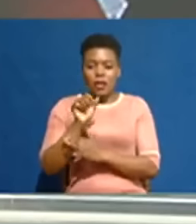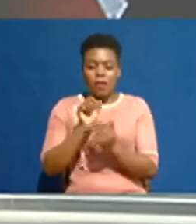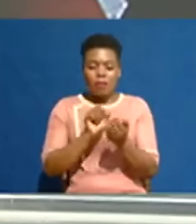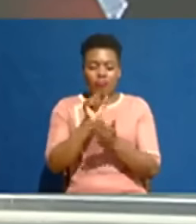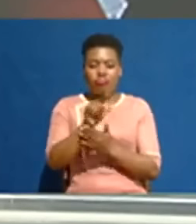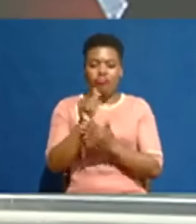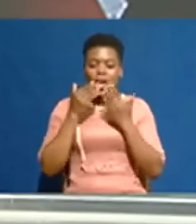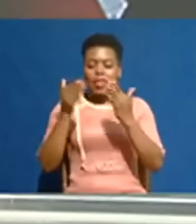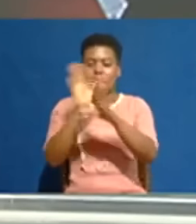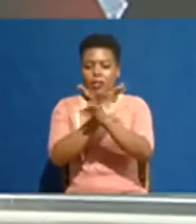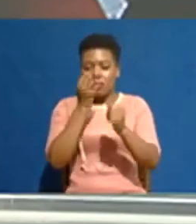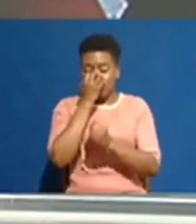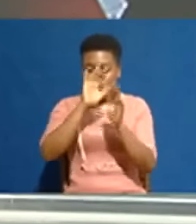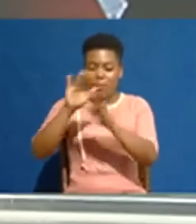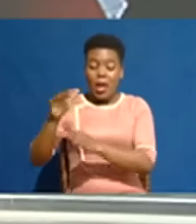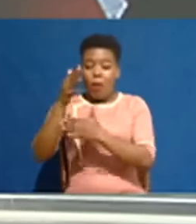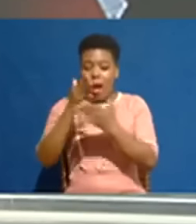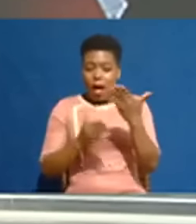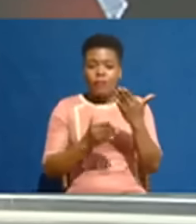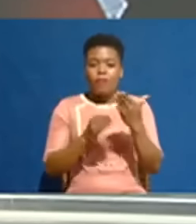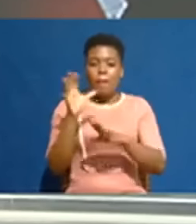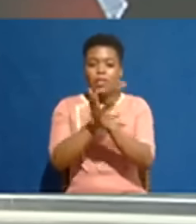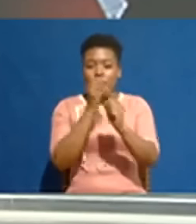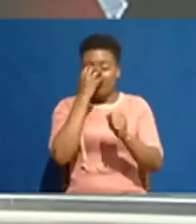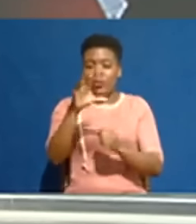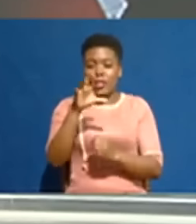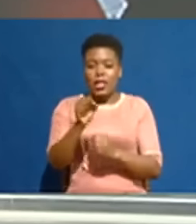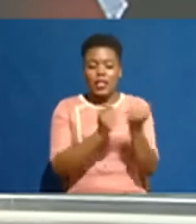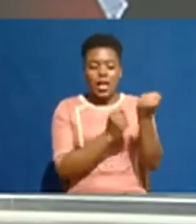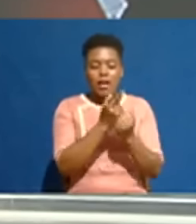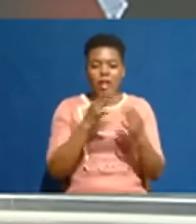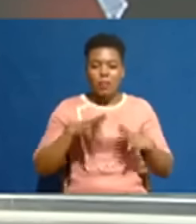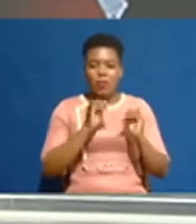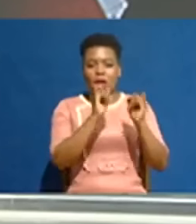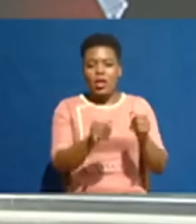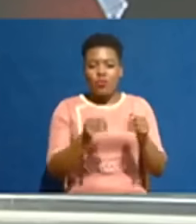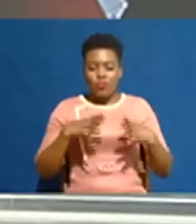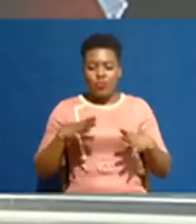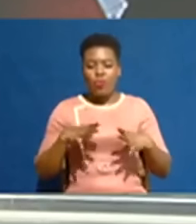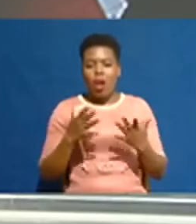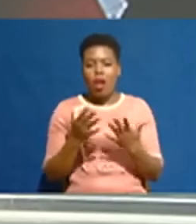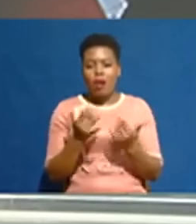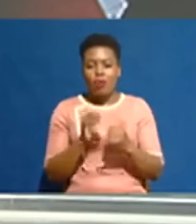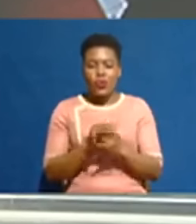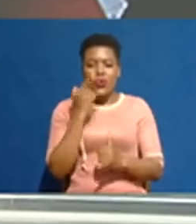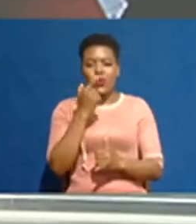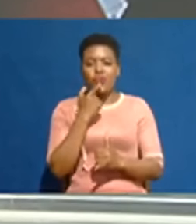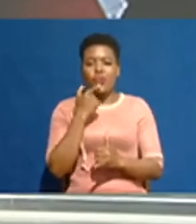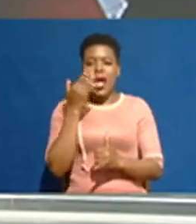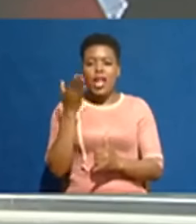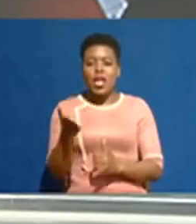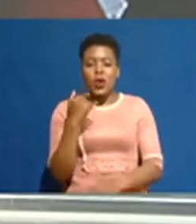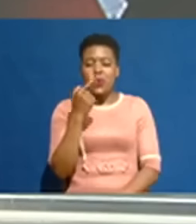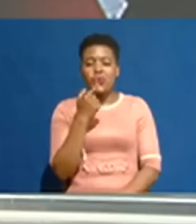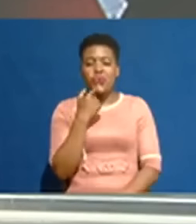Now, half of President William Ruto's 11 Cabinet Secretary nominees are new faces. So just who are they and